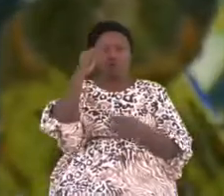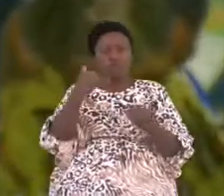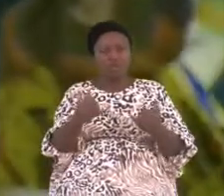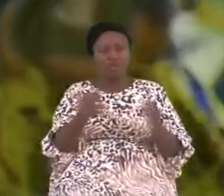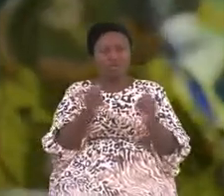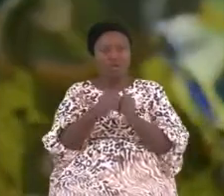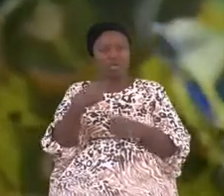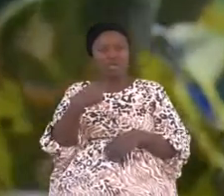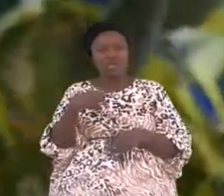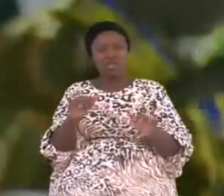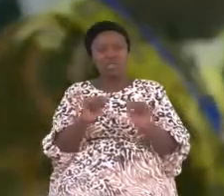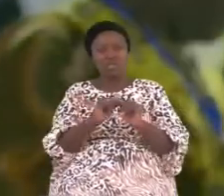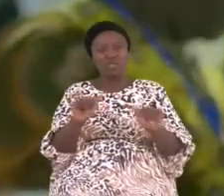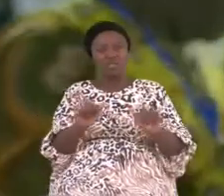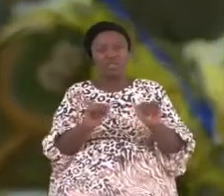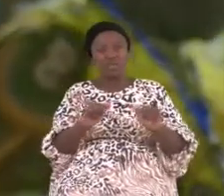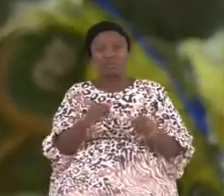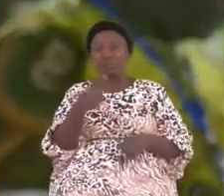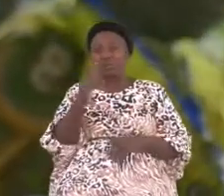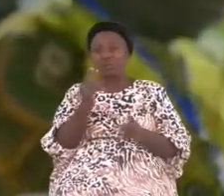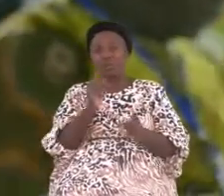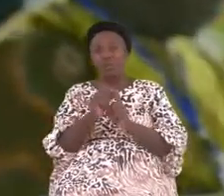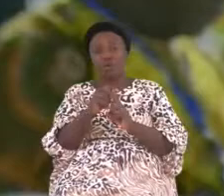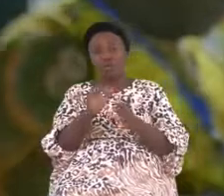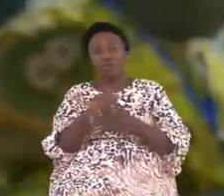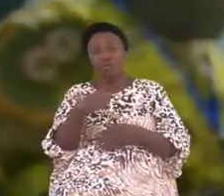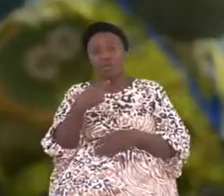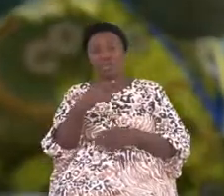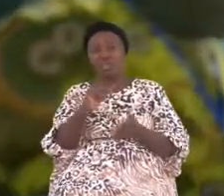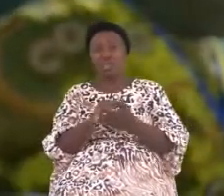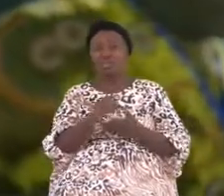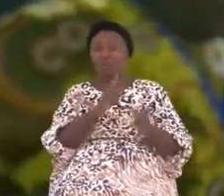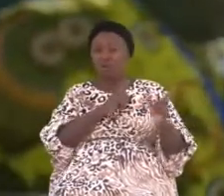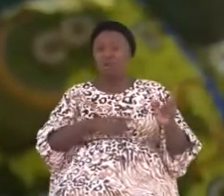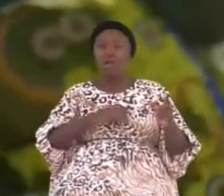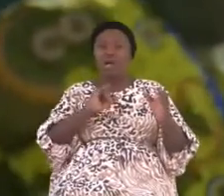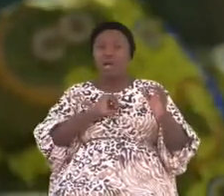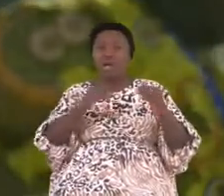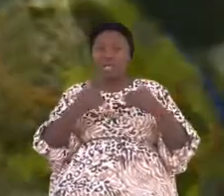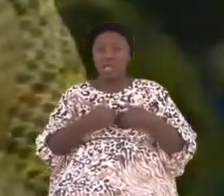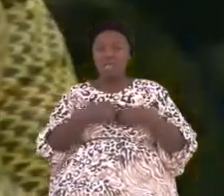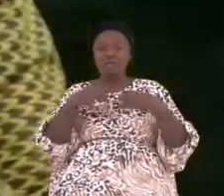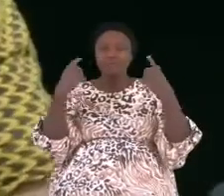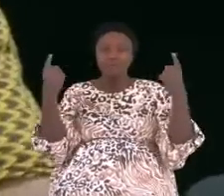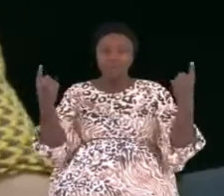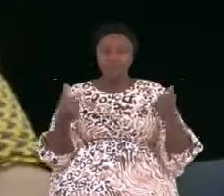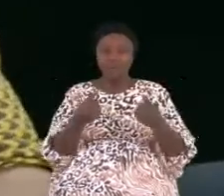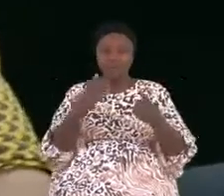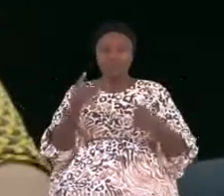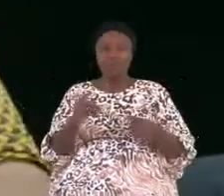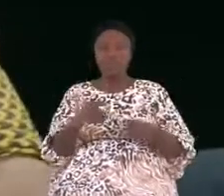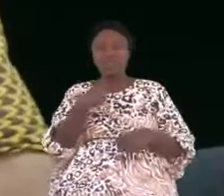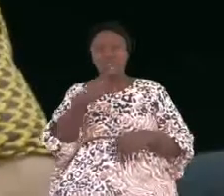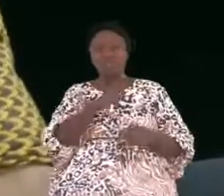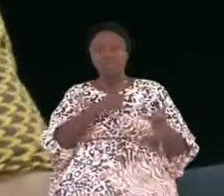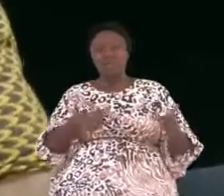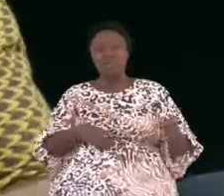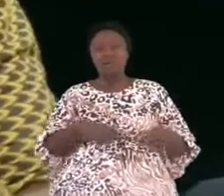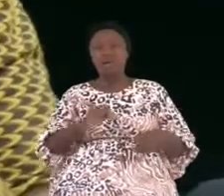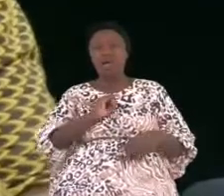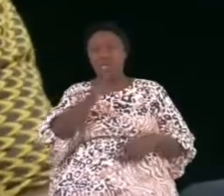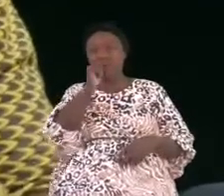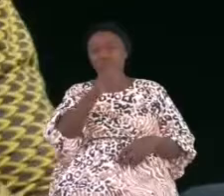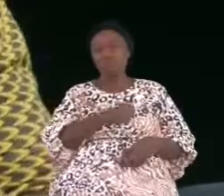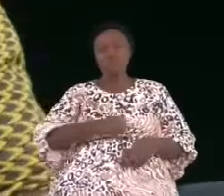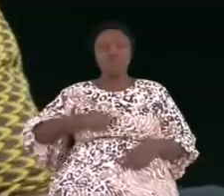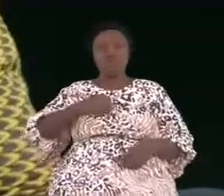they said, Lord, I have sinned. Tell the Lord, I'm sorry for